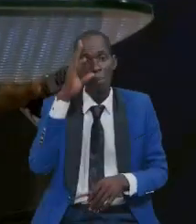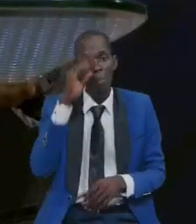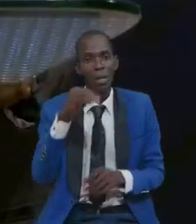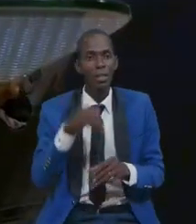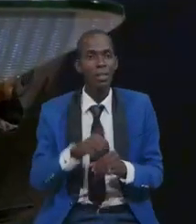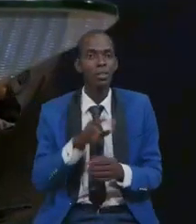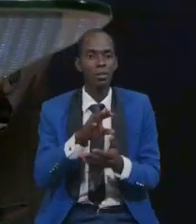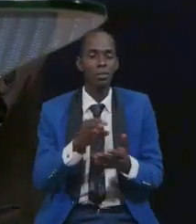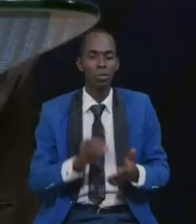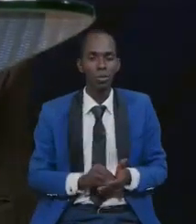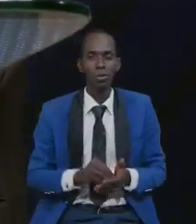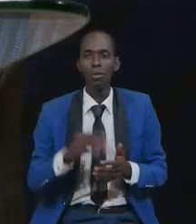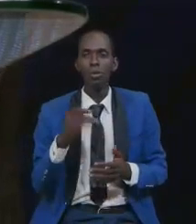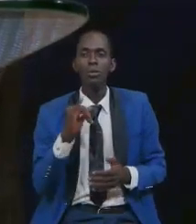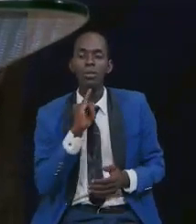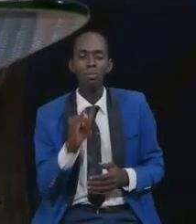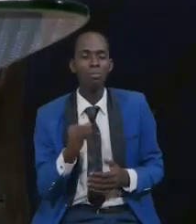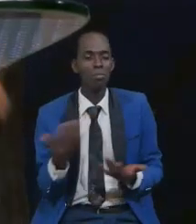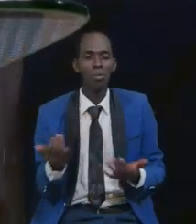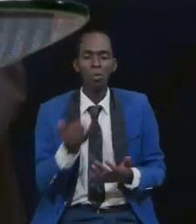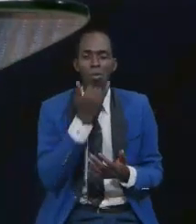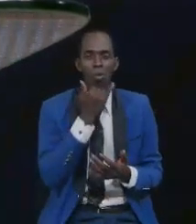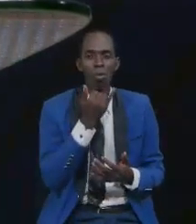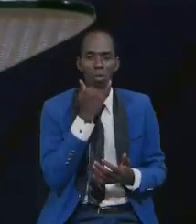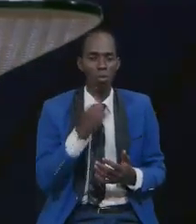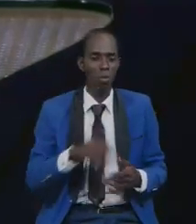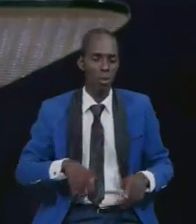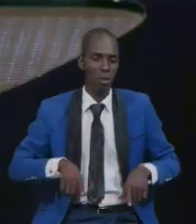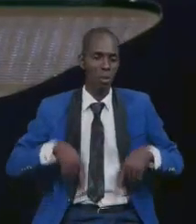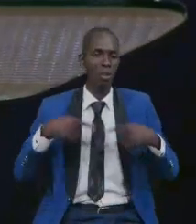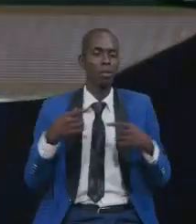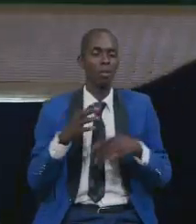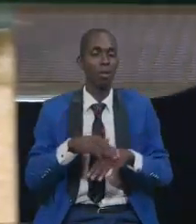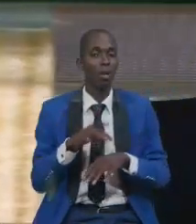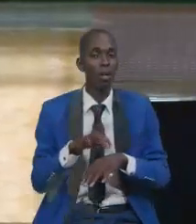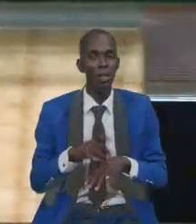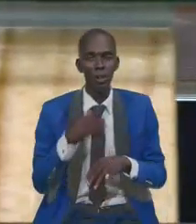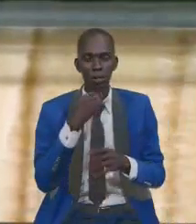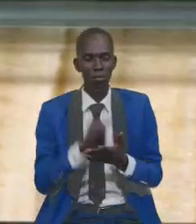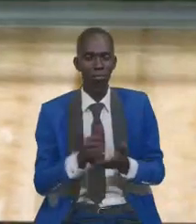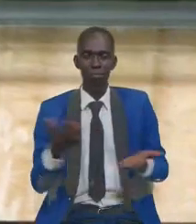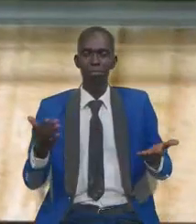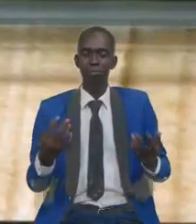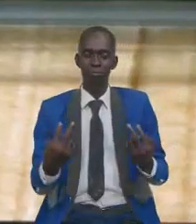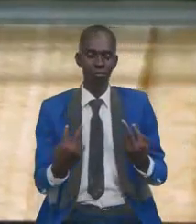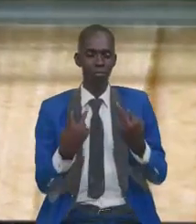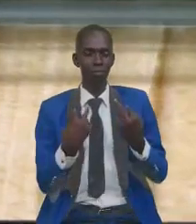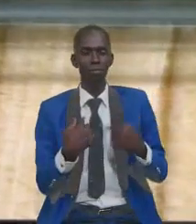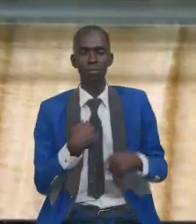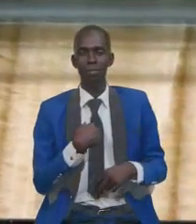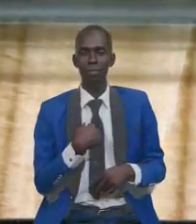his incorrigible state on earth, saying, look at who I am.